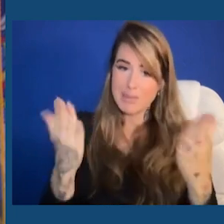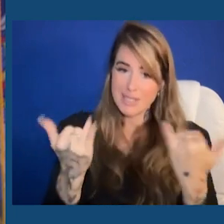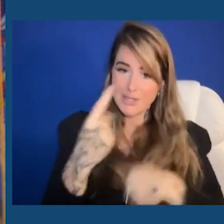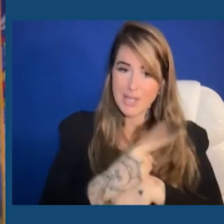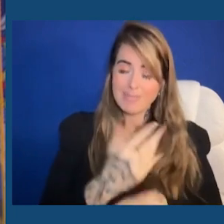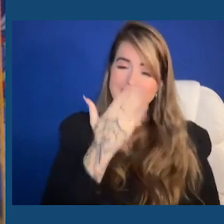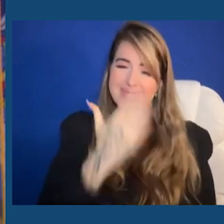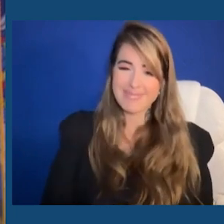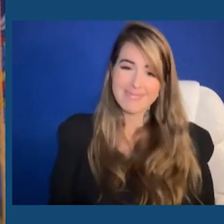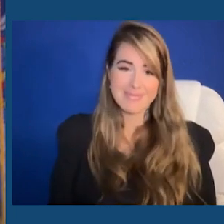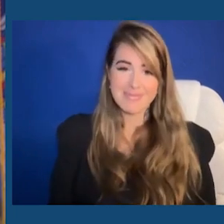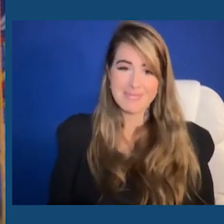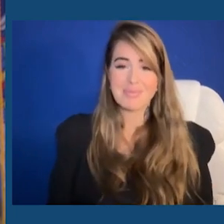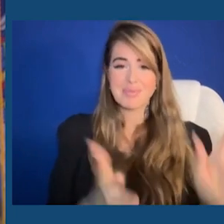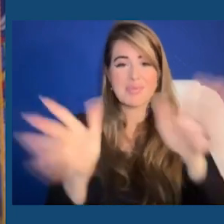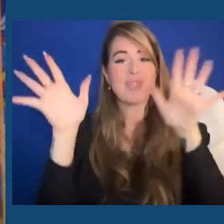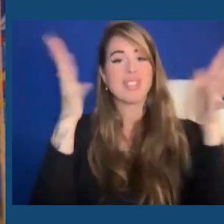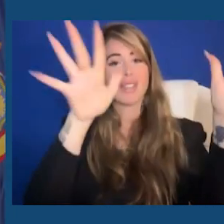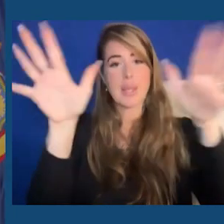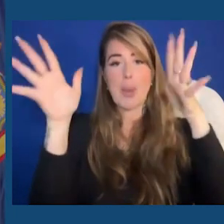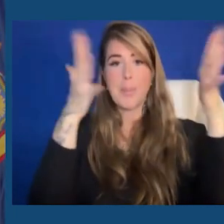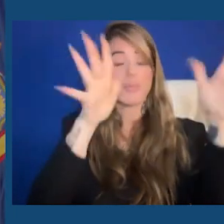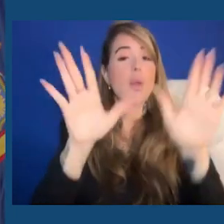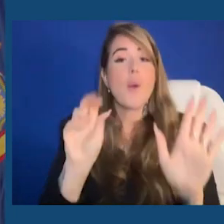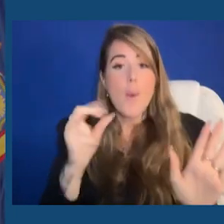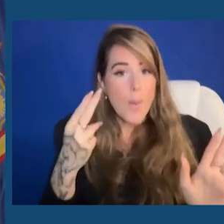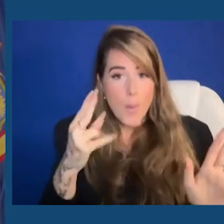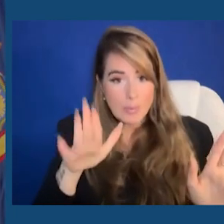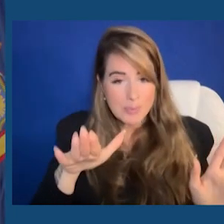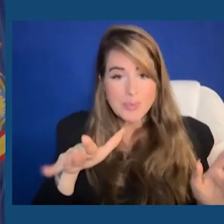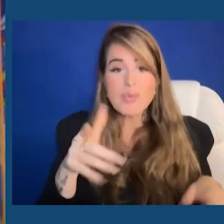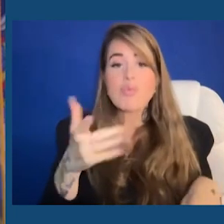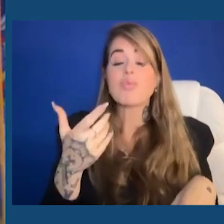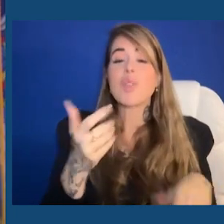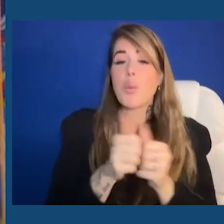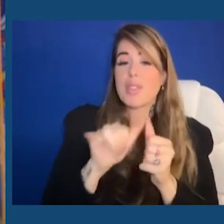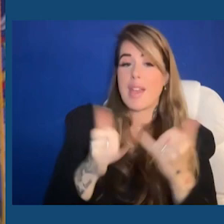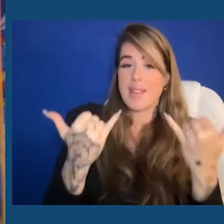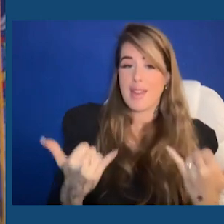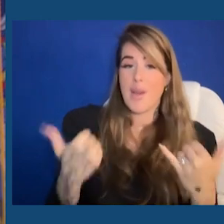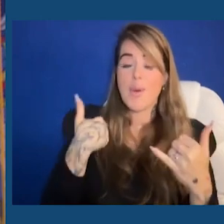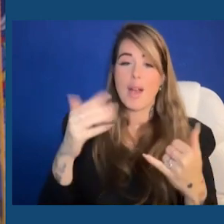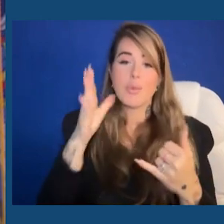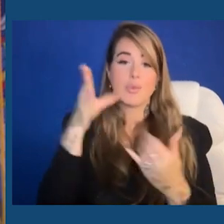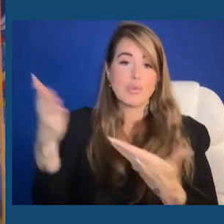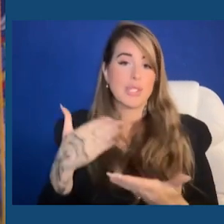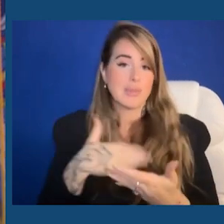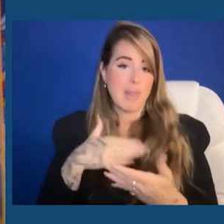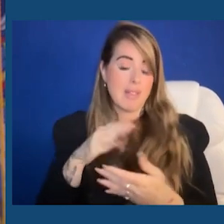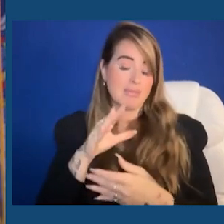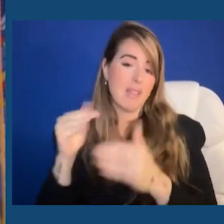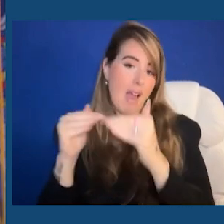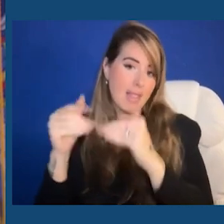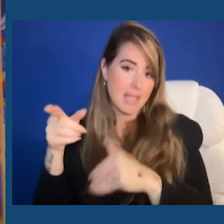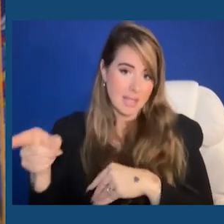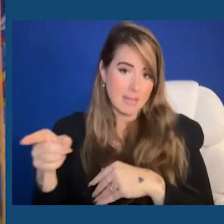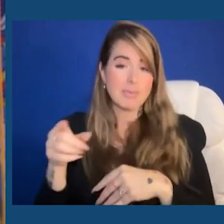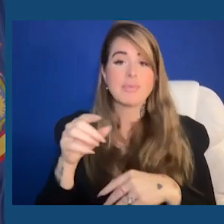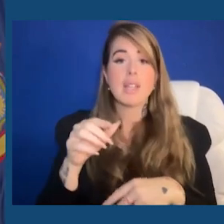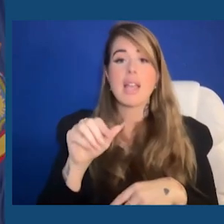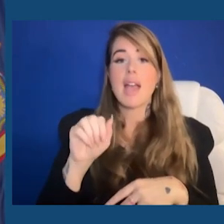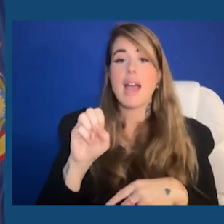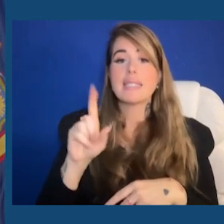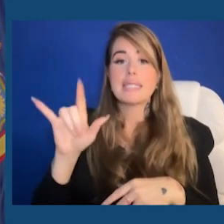you. Oh. And with that, I'm going to be bringing up my colleague, Assemblymember Manny De Los